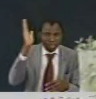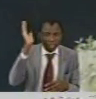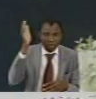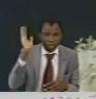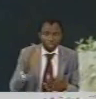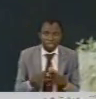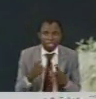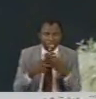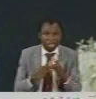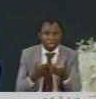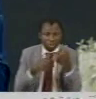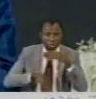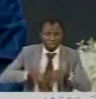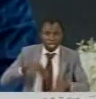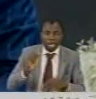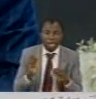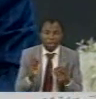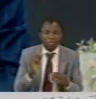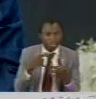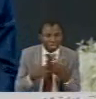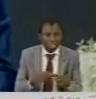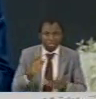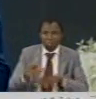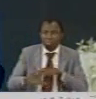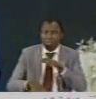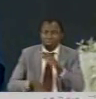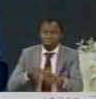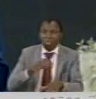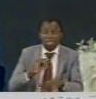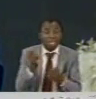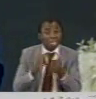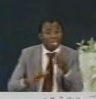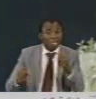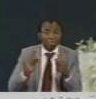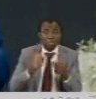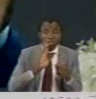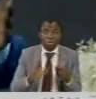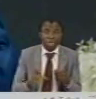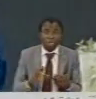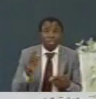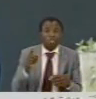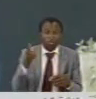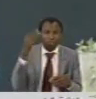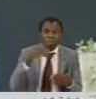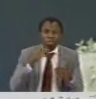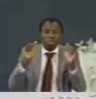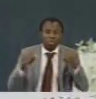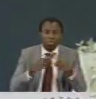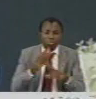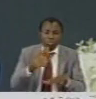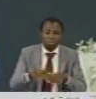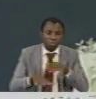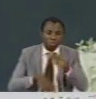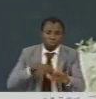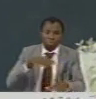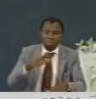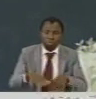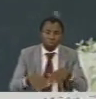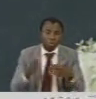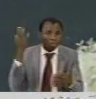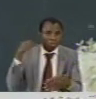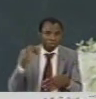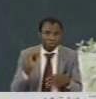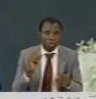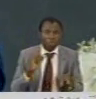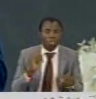Start coming out. Start walking. Wherever you are, you were not able to walk before. Start coming out. The Lord has